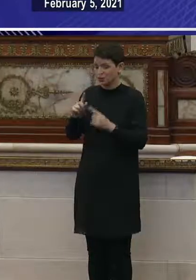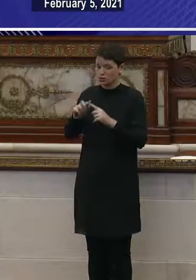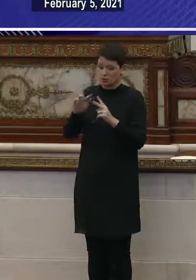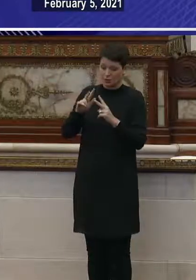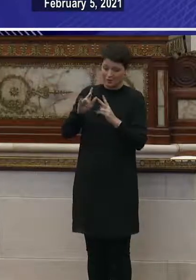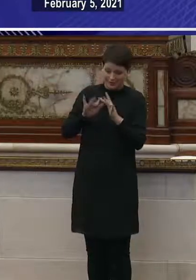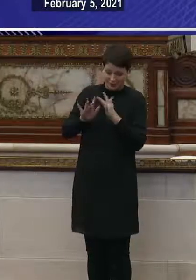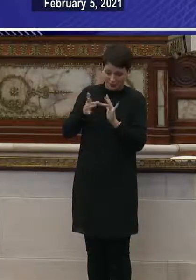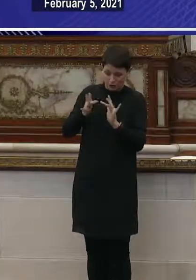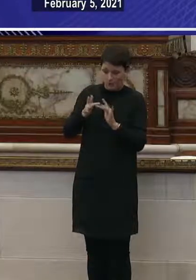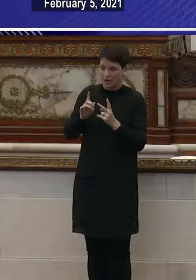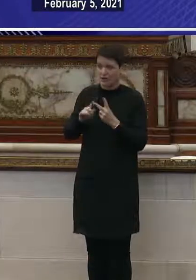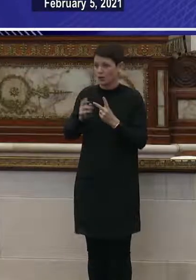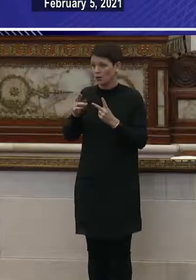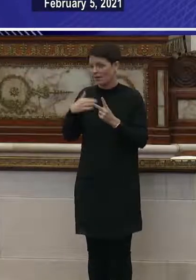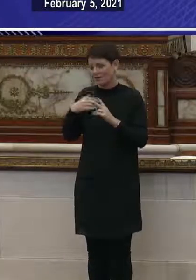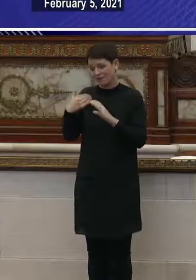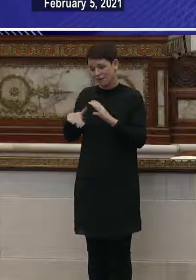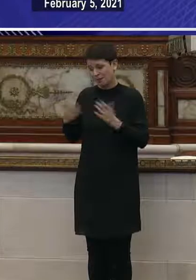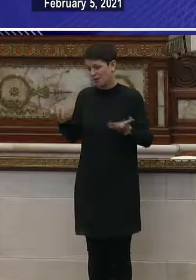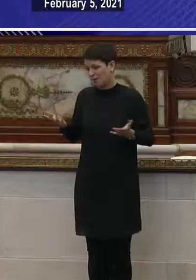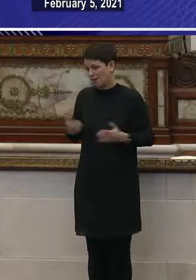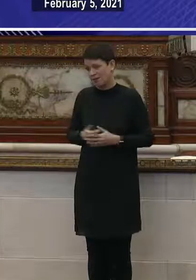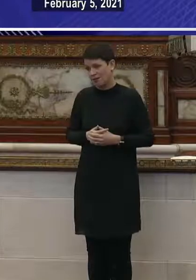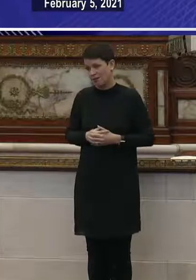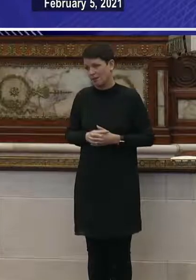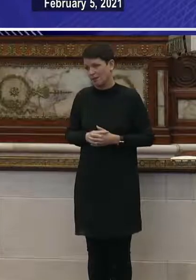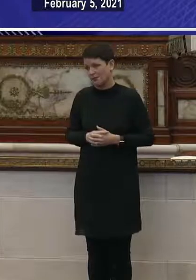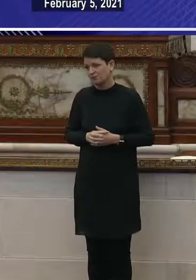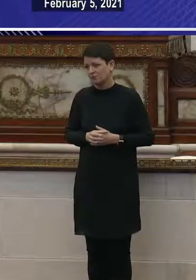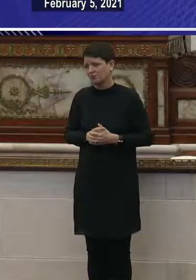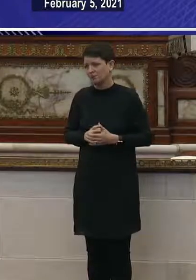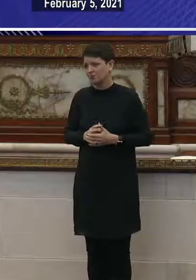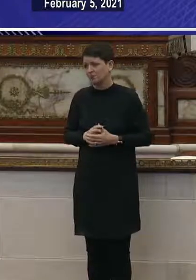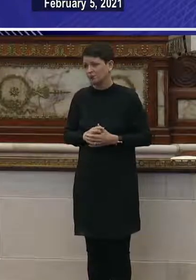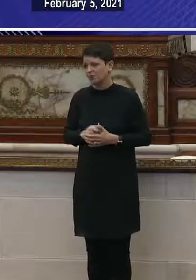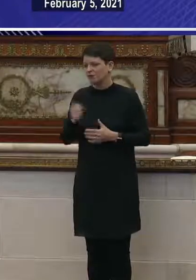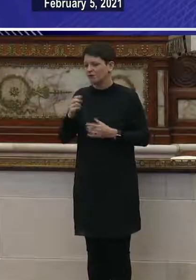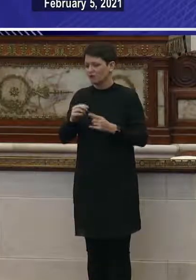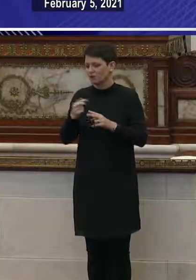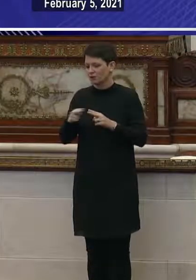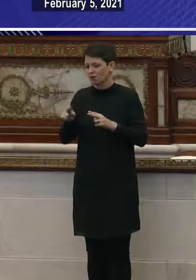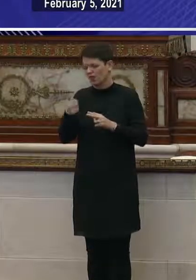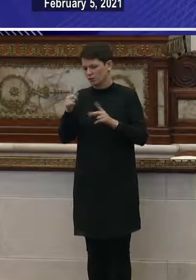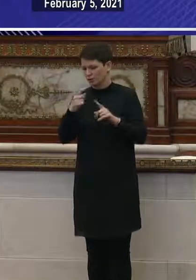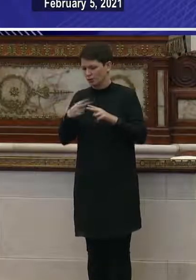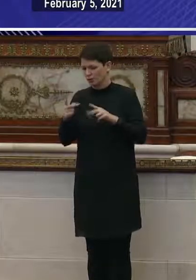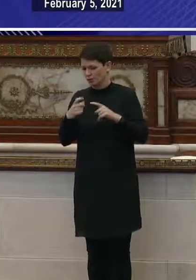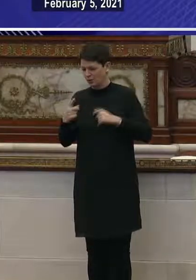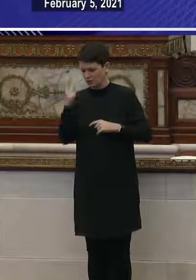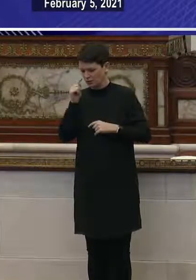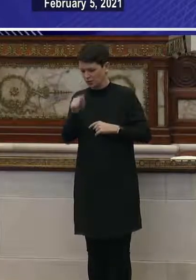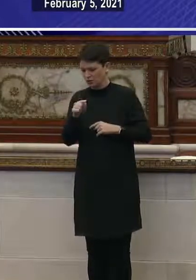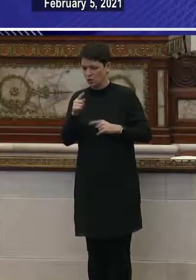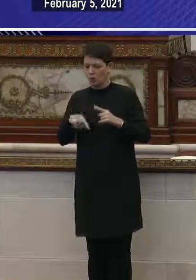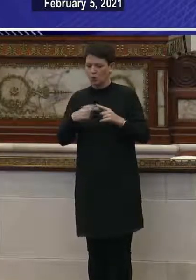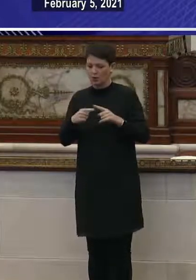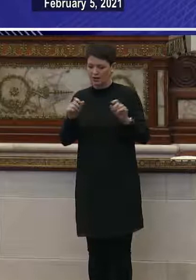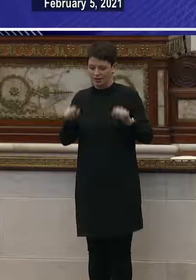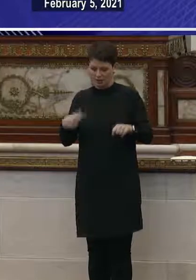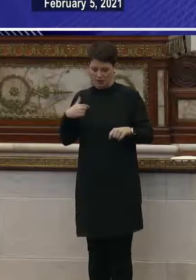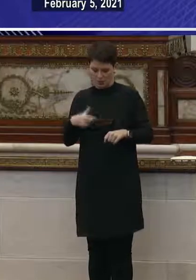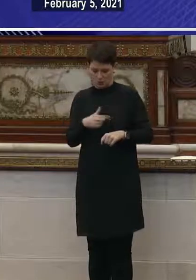internet or have email. A couple other quick questions for you. When will we